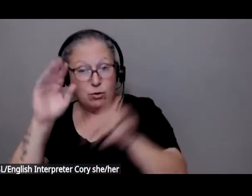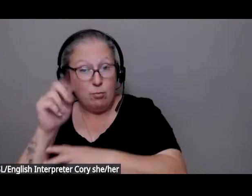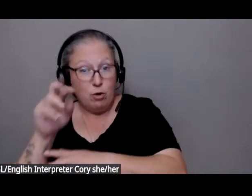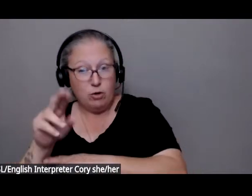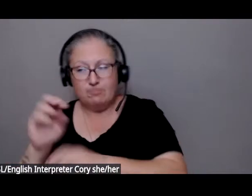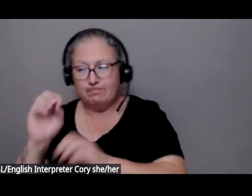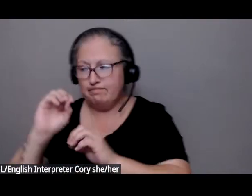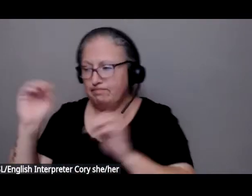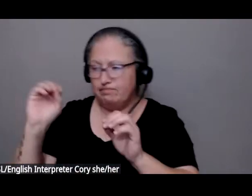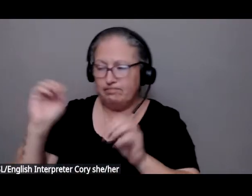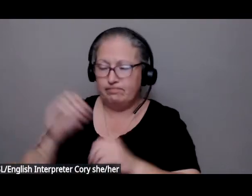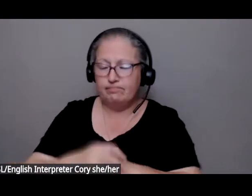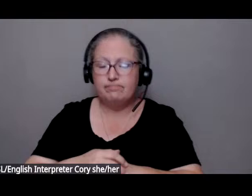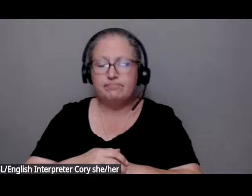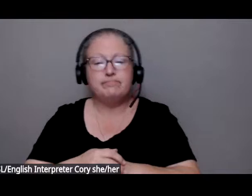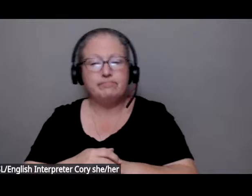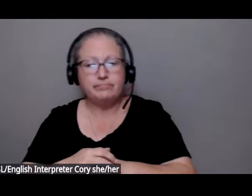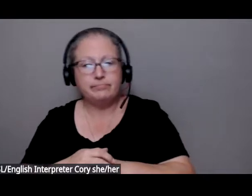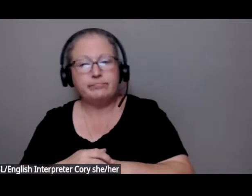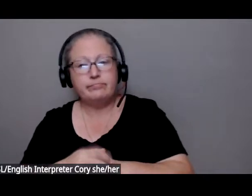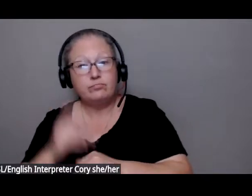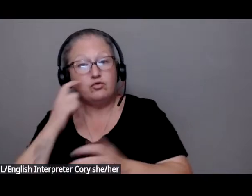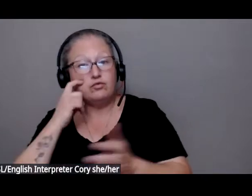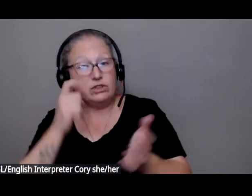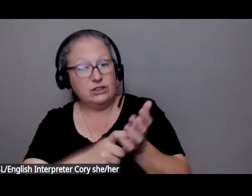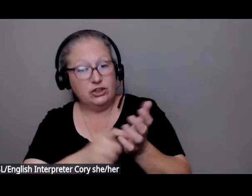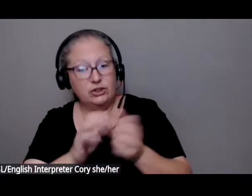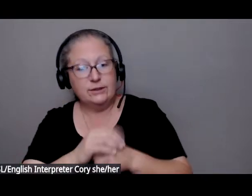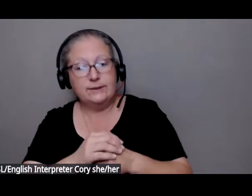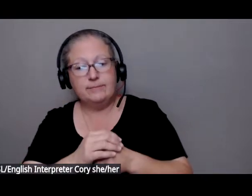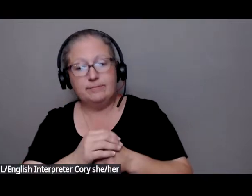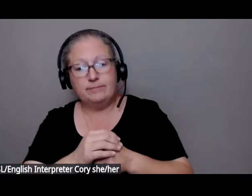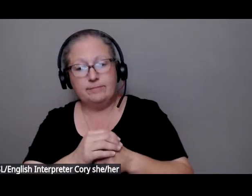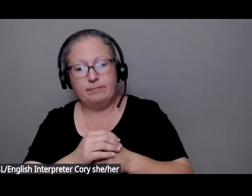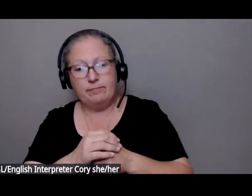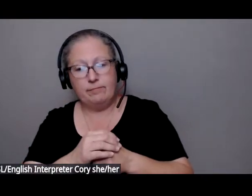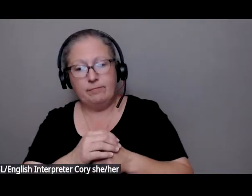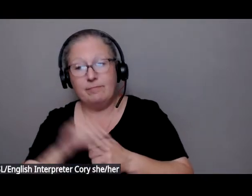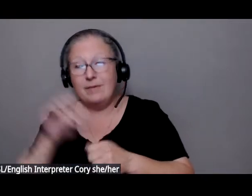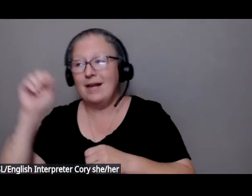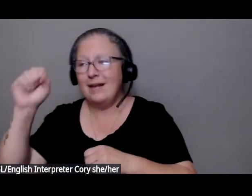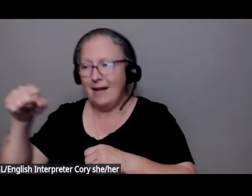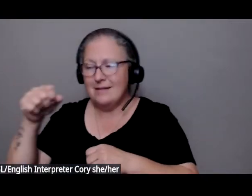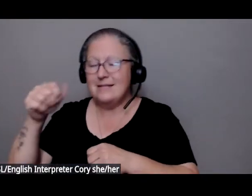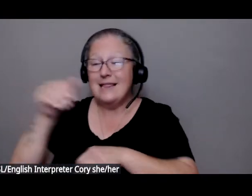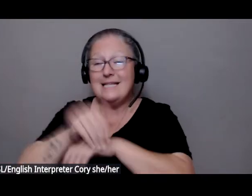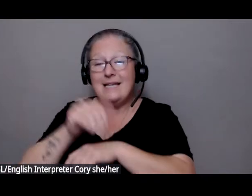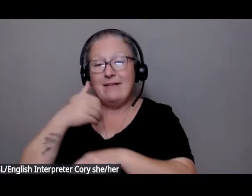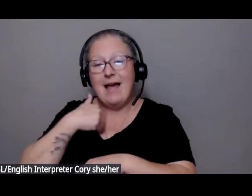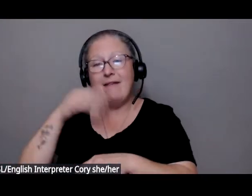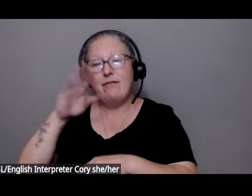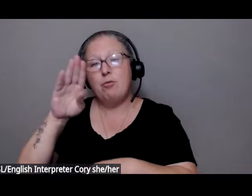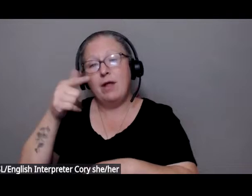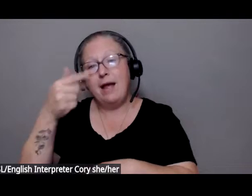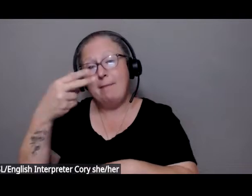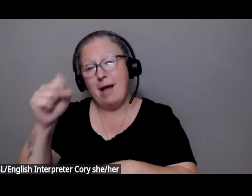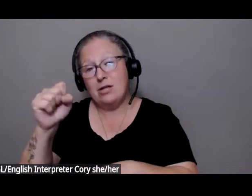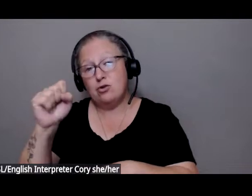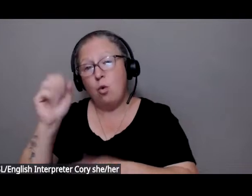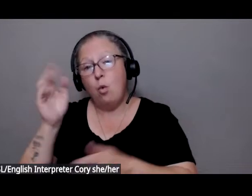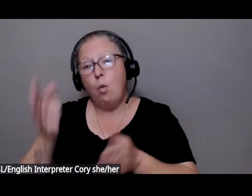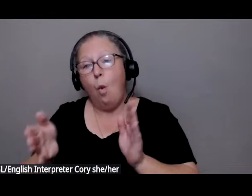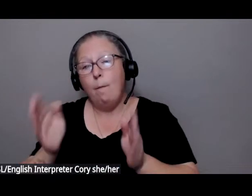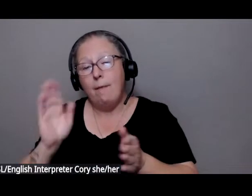this evening. Okay. Recognitions. Yes, this evening we've got the Burlingame High School robotics